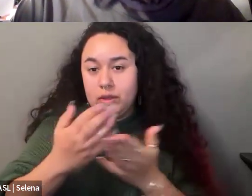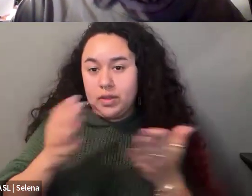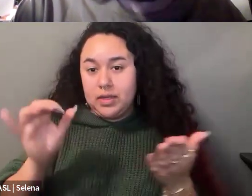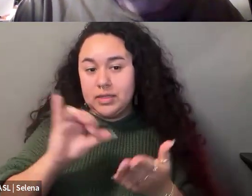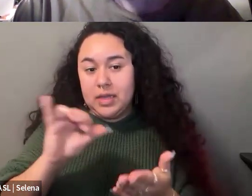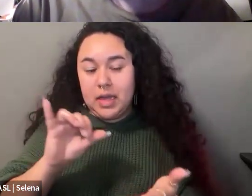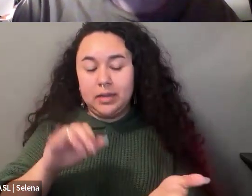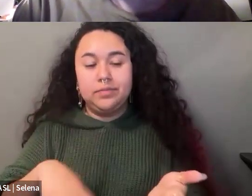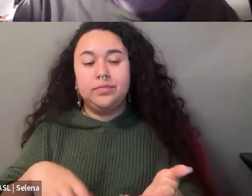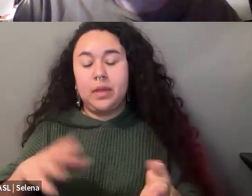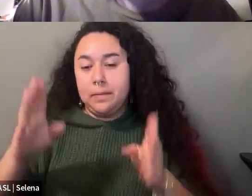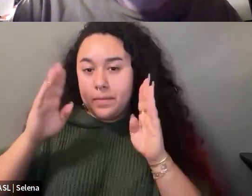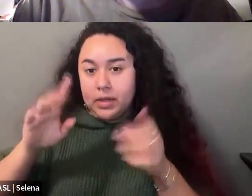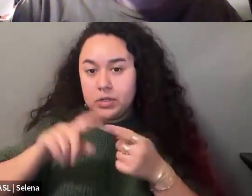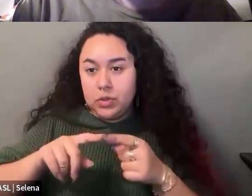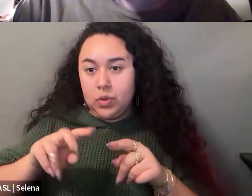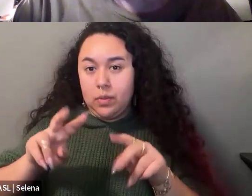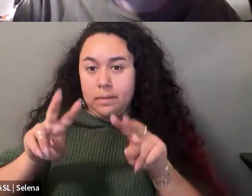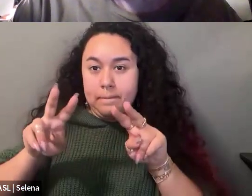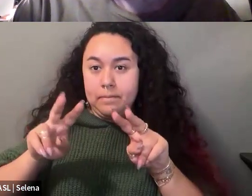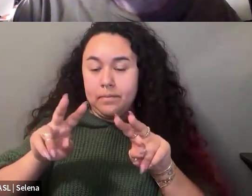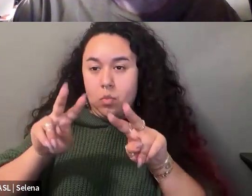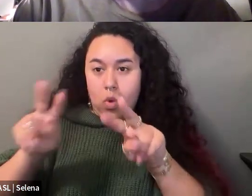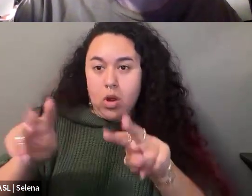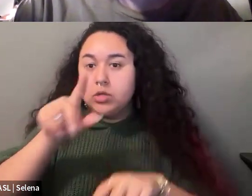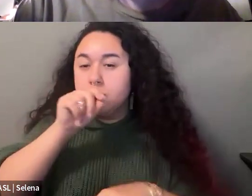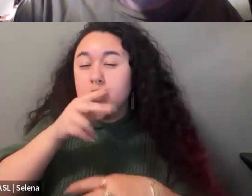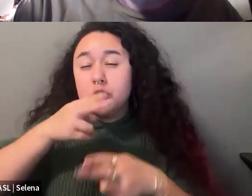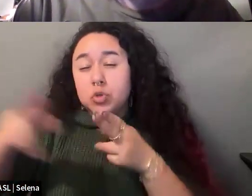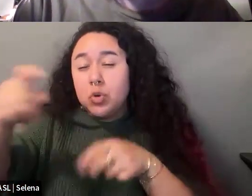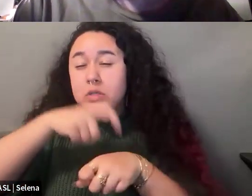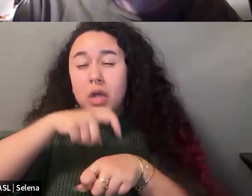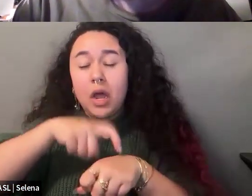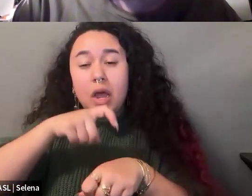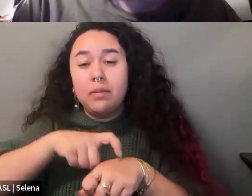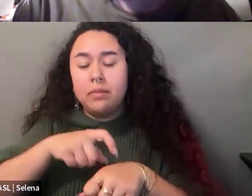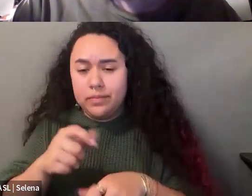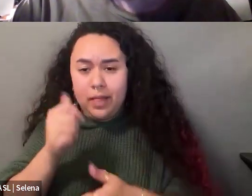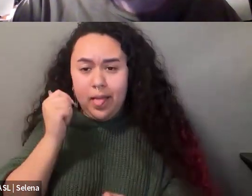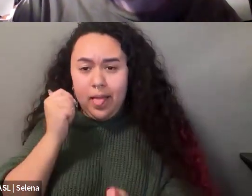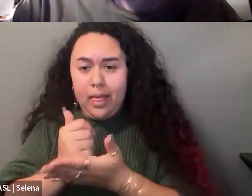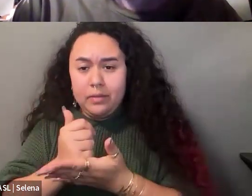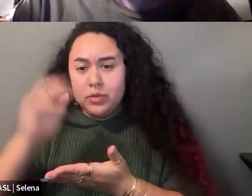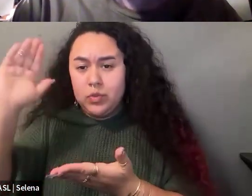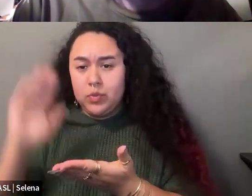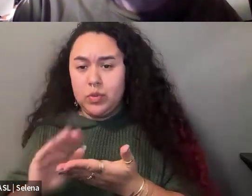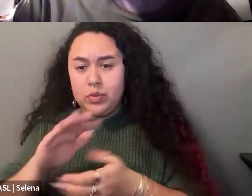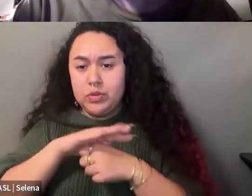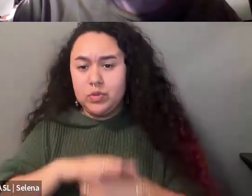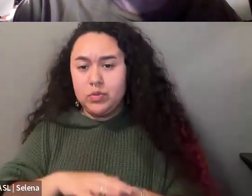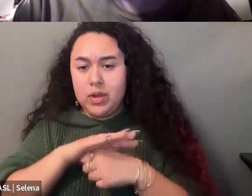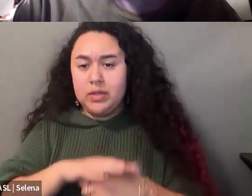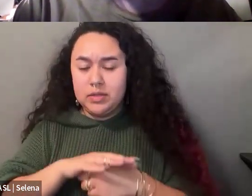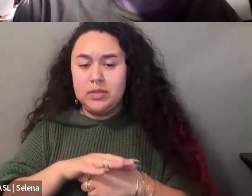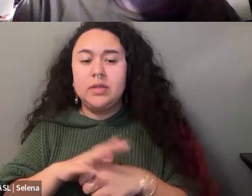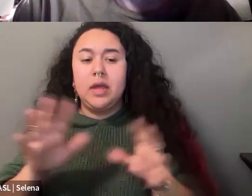like paying attention to birds for even a very short time helps to reduce stress and